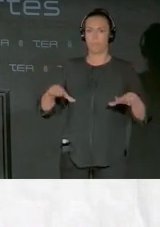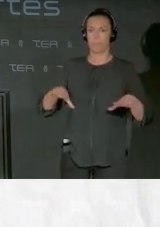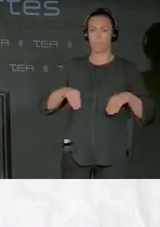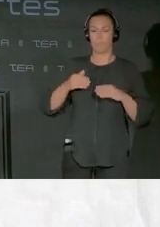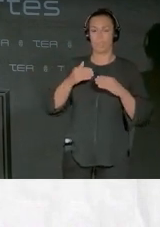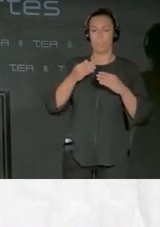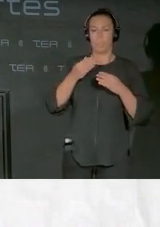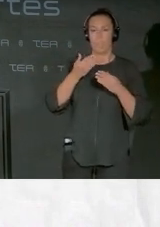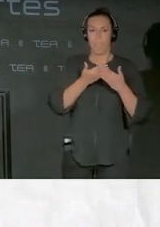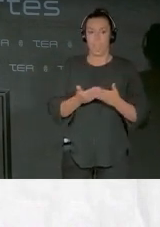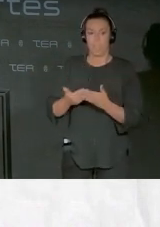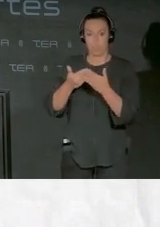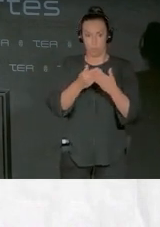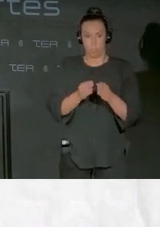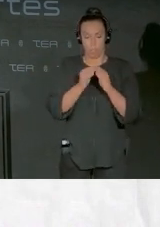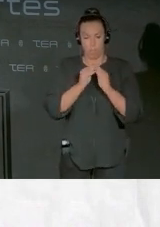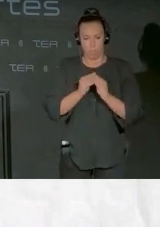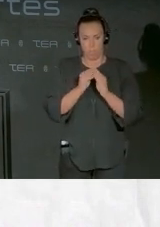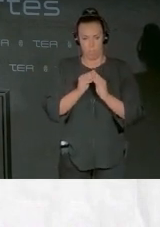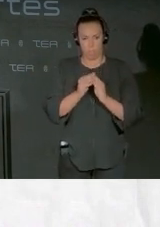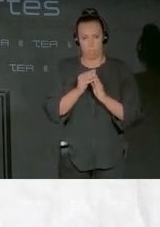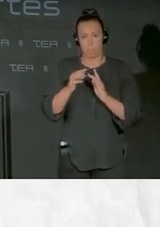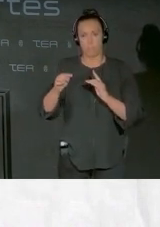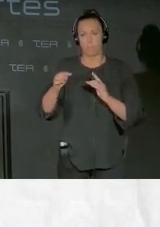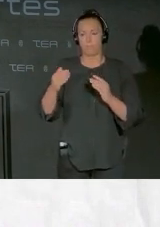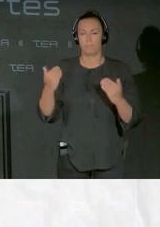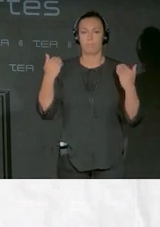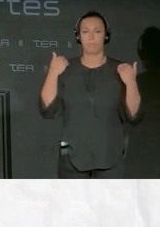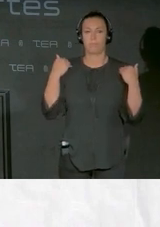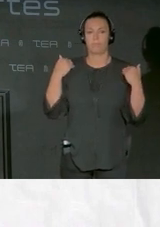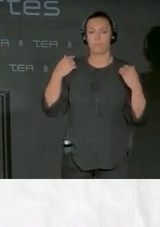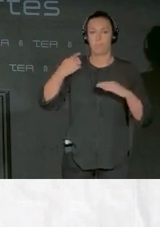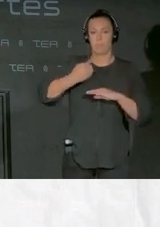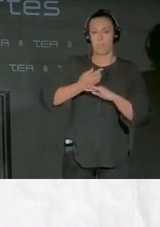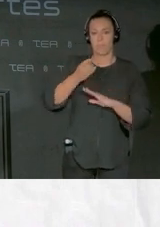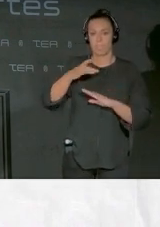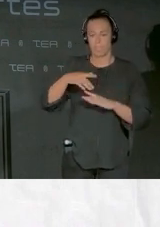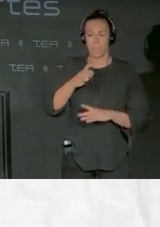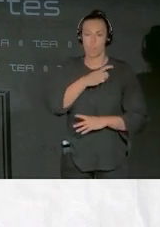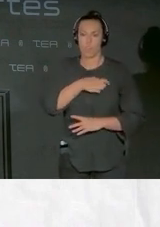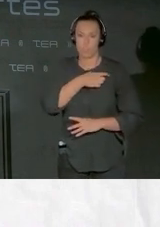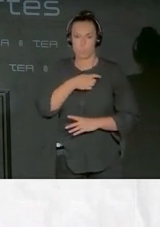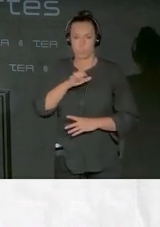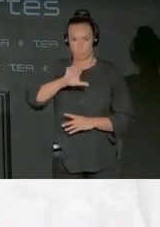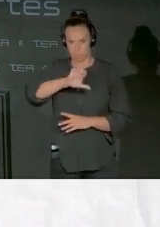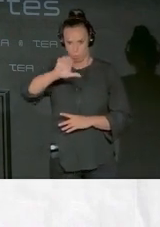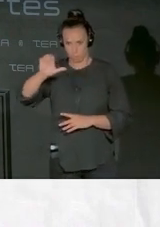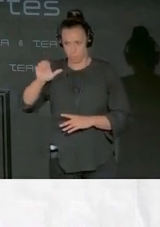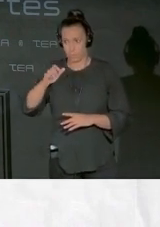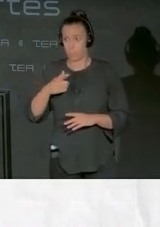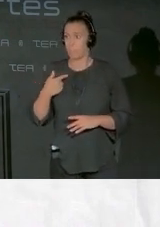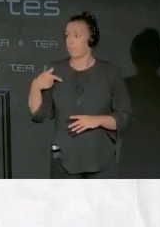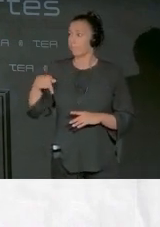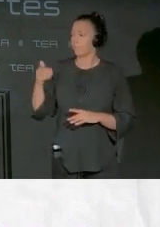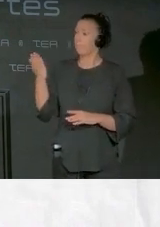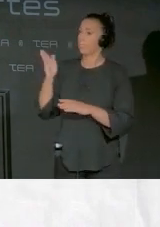today is our sort of first chance to give you a preview of the main findings. So we're gonna run through briefly the aims and the